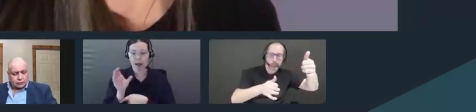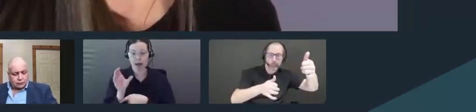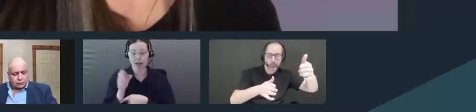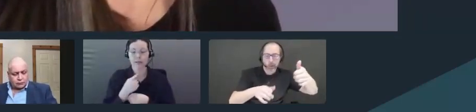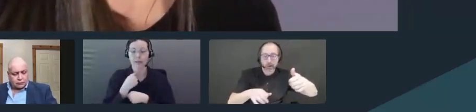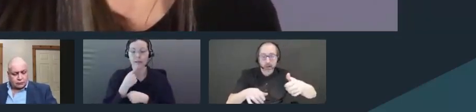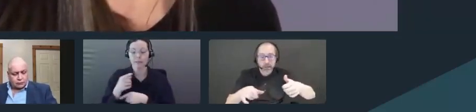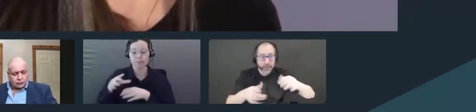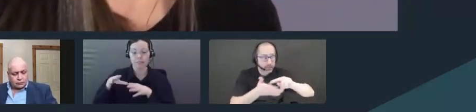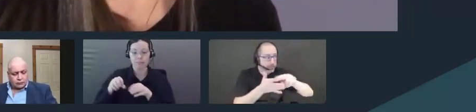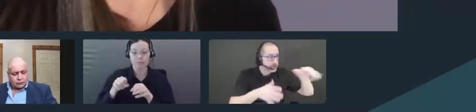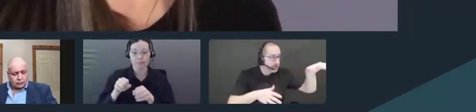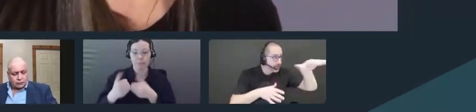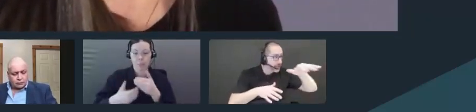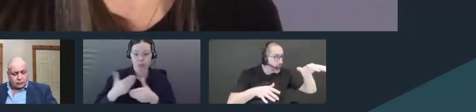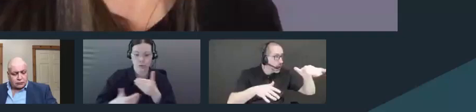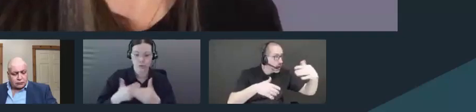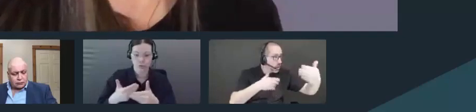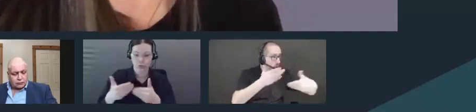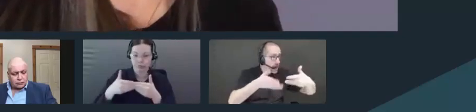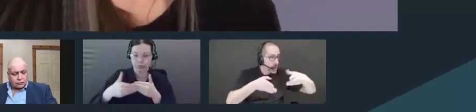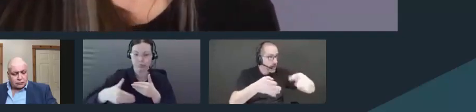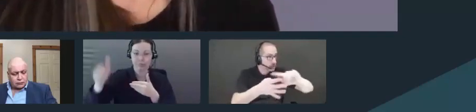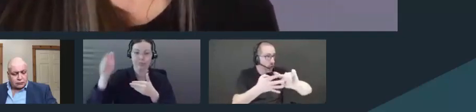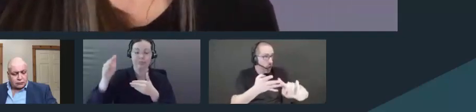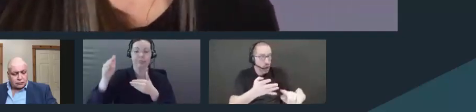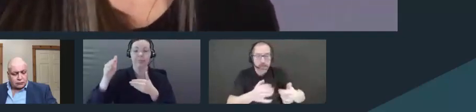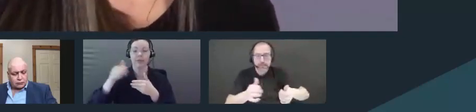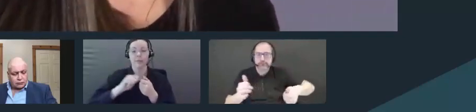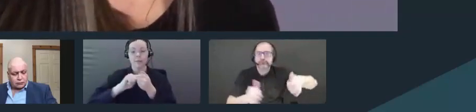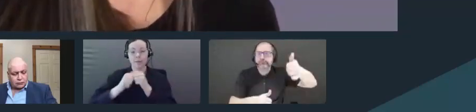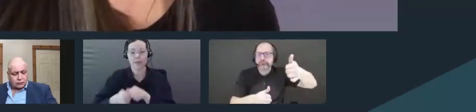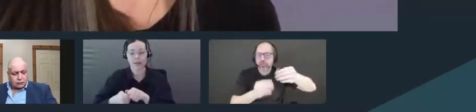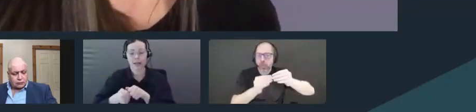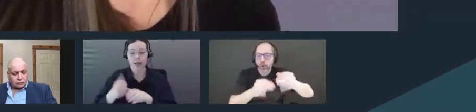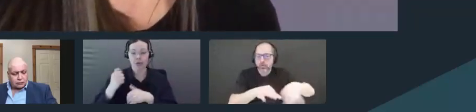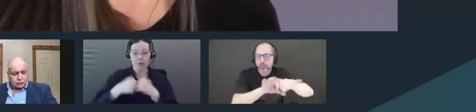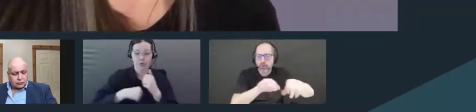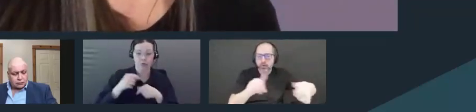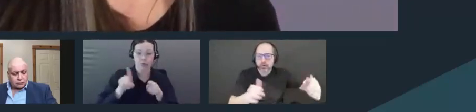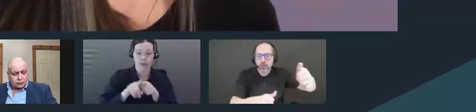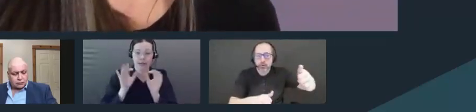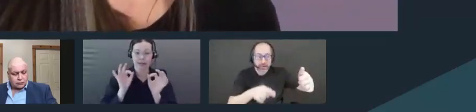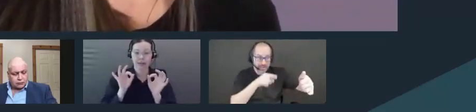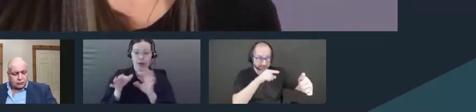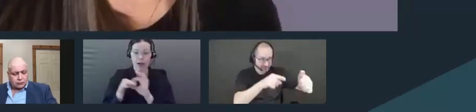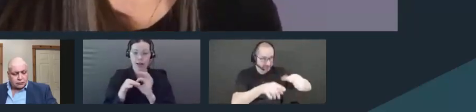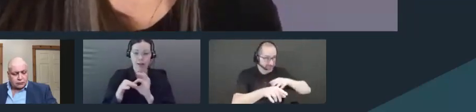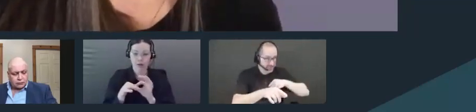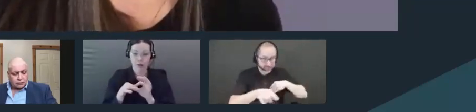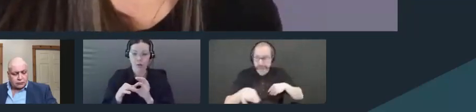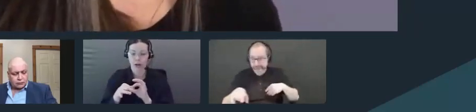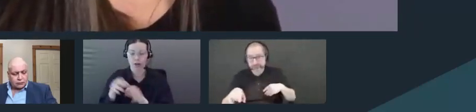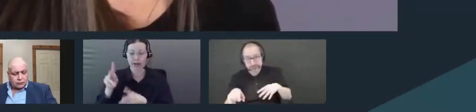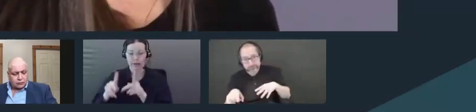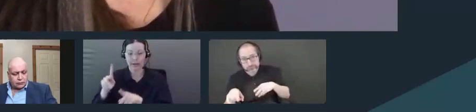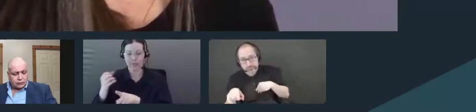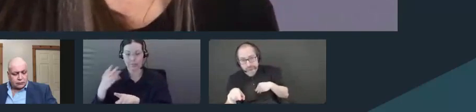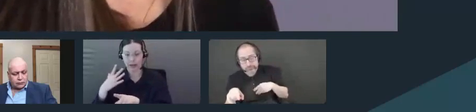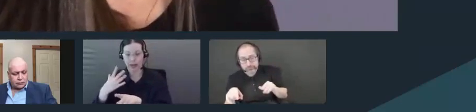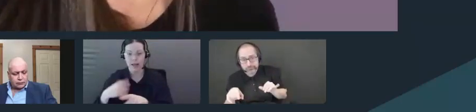colonizer's ways are superior, implicitly accepted by the colonizer and the colonized. This includes